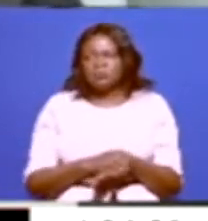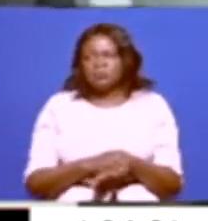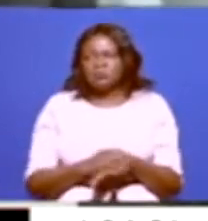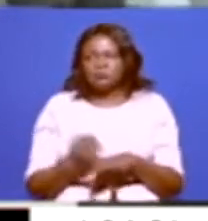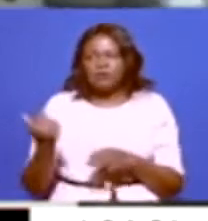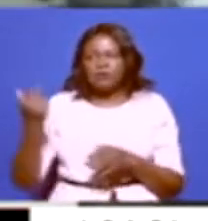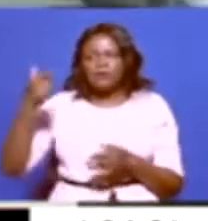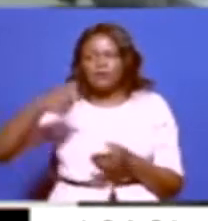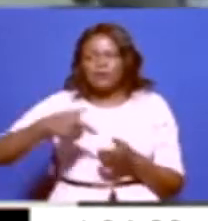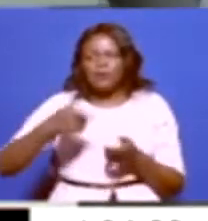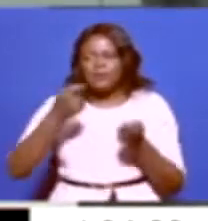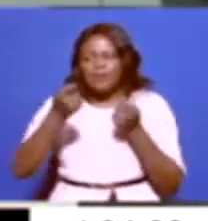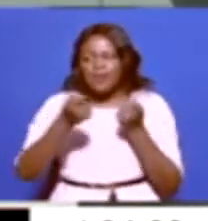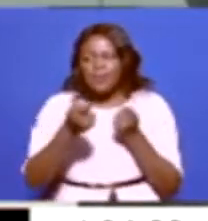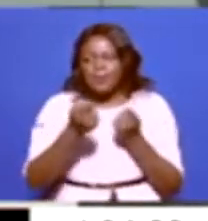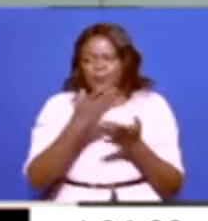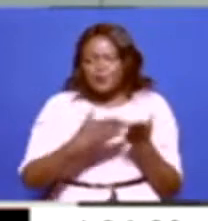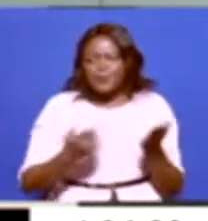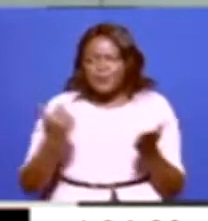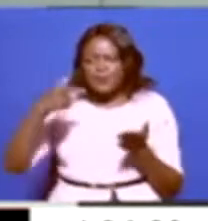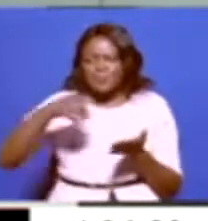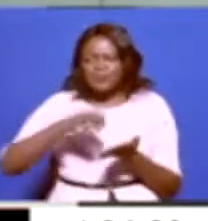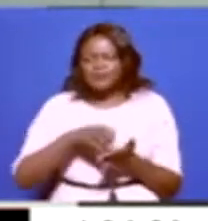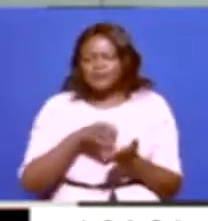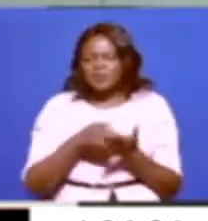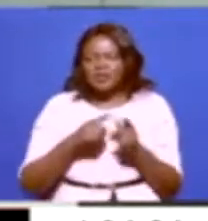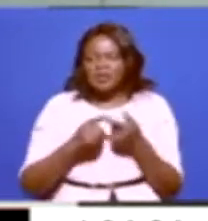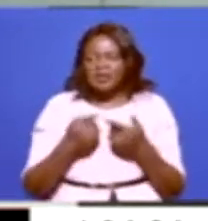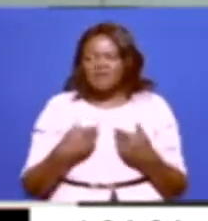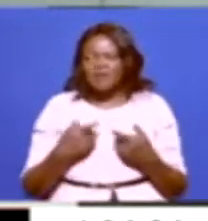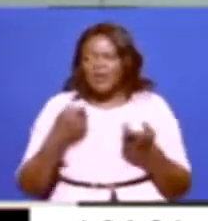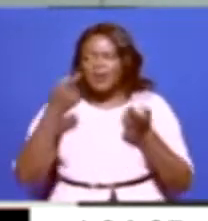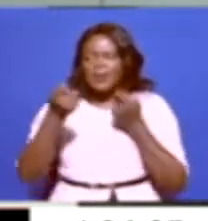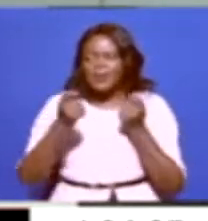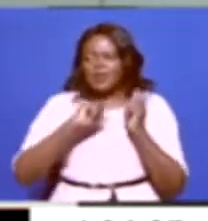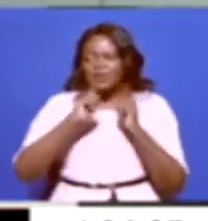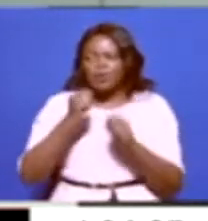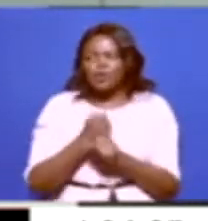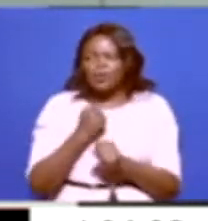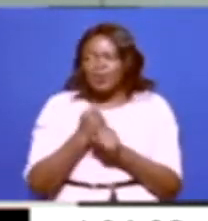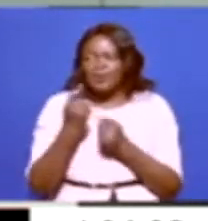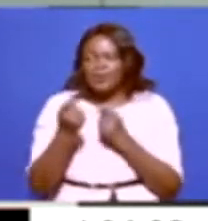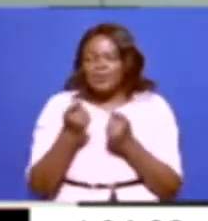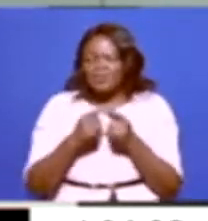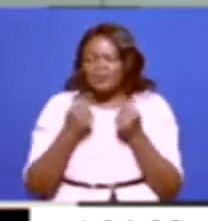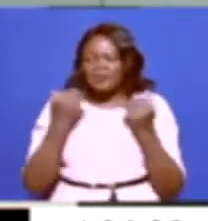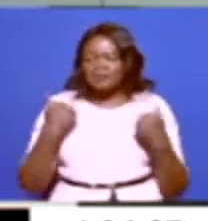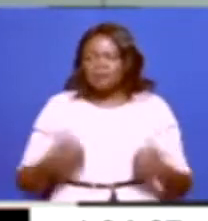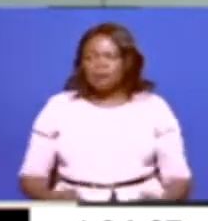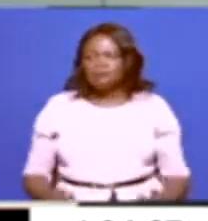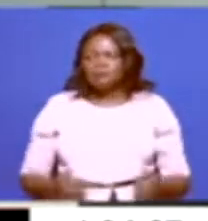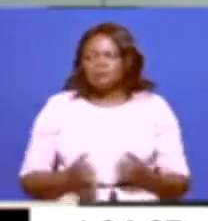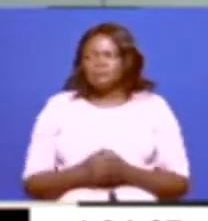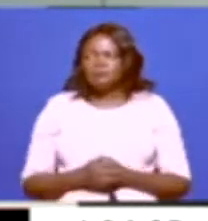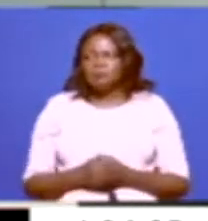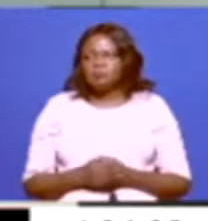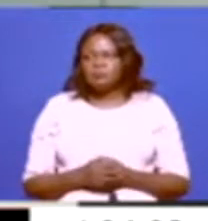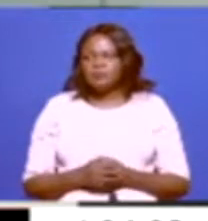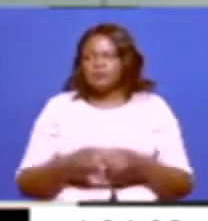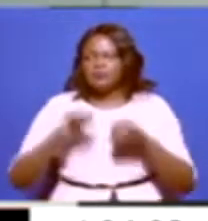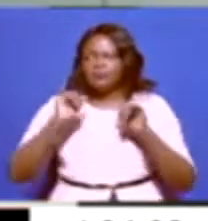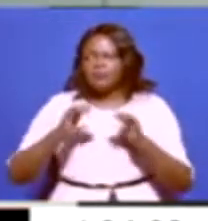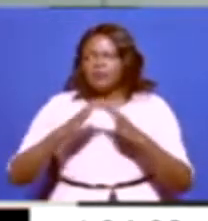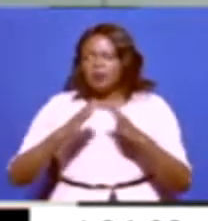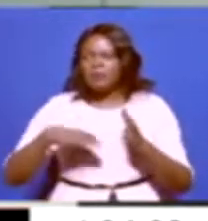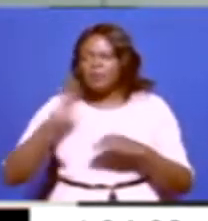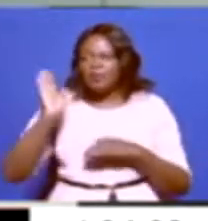kwa some of petrols. At least tumepata kidogo and enda kufanya kazi. At least mimi mwenyewe ipiki imekaa kwa nyumba for more than